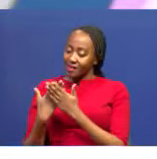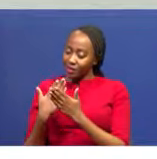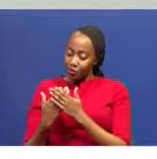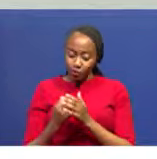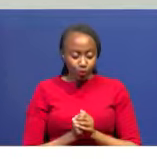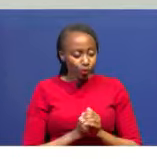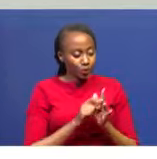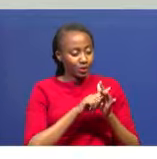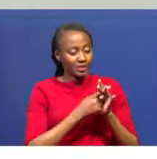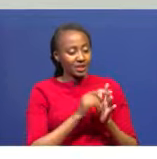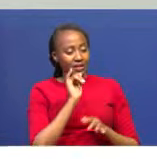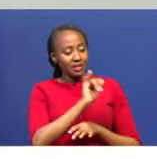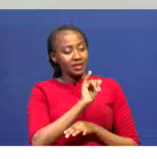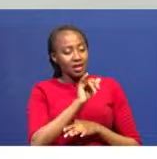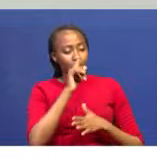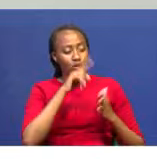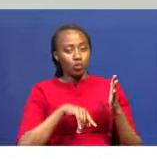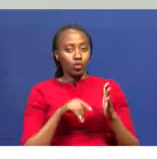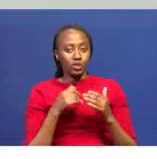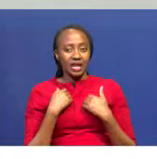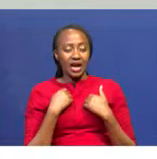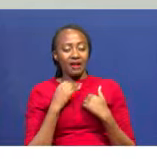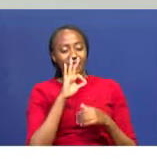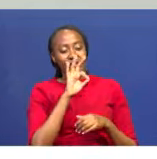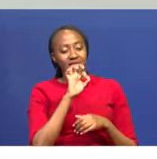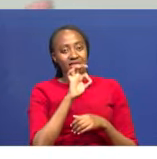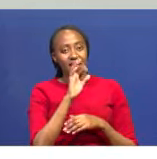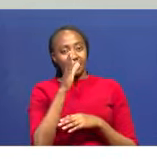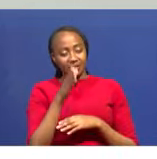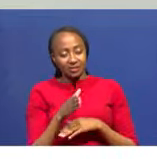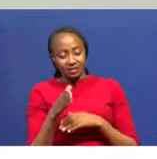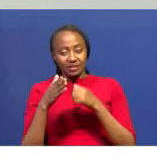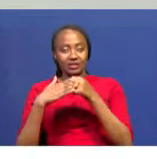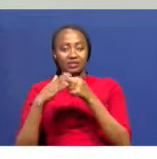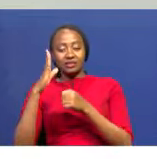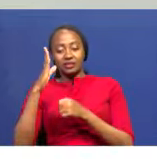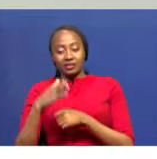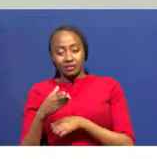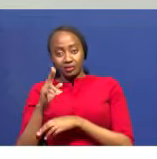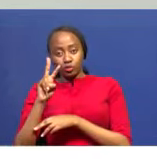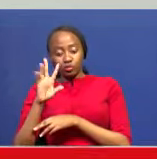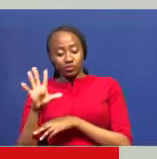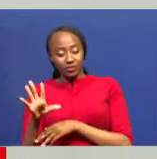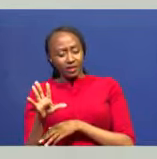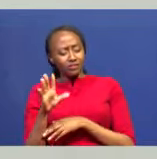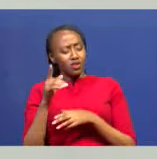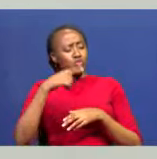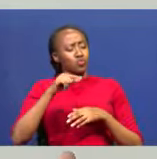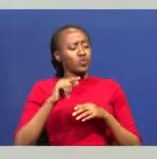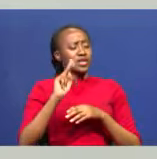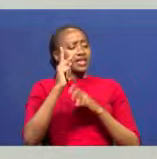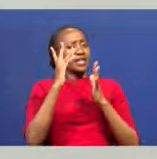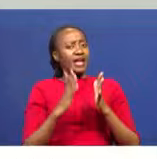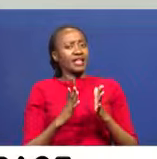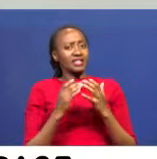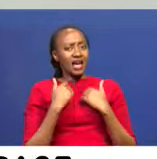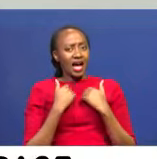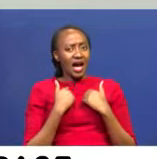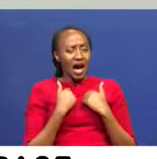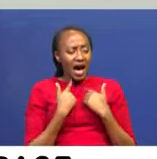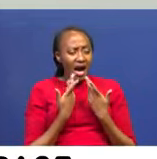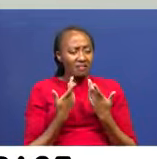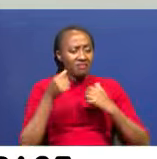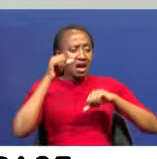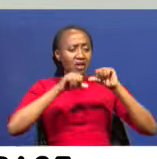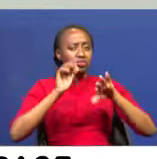we start on that note, given that we are now in the 30th of September. So in terms of the day as Kenyans, did we mark it as pharmacists?